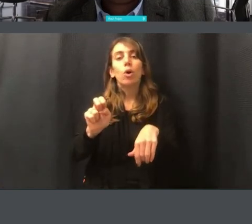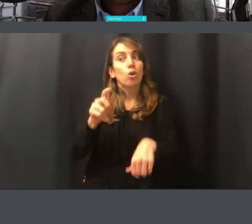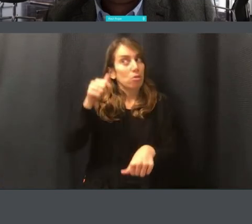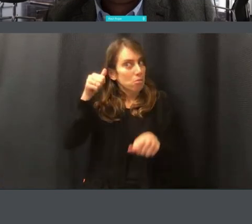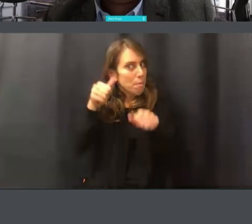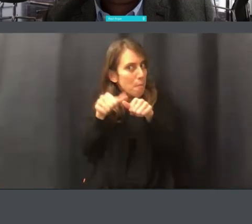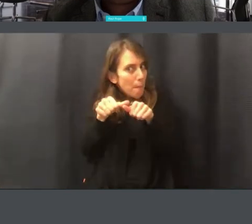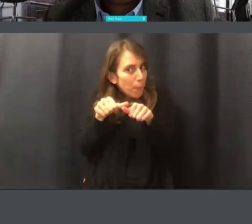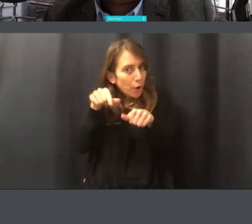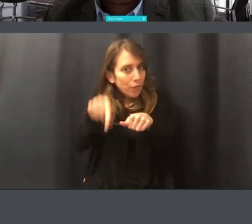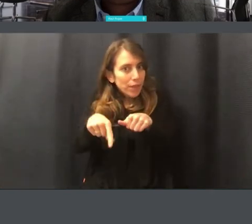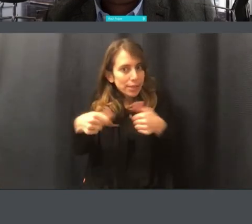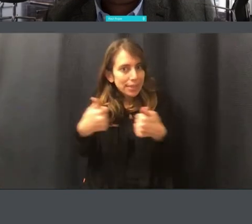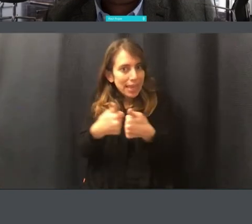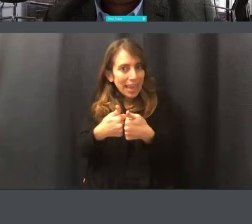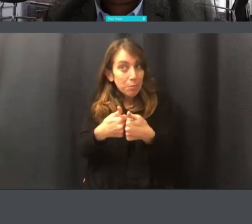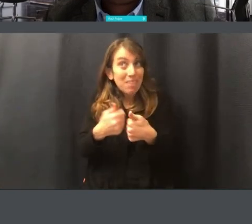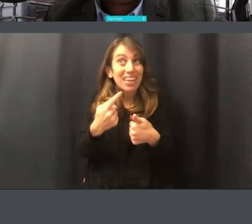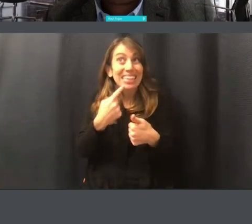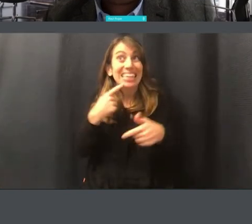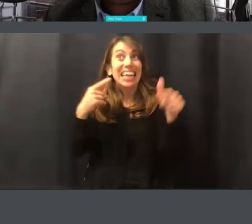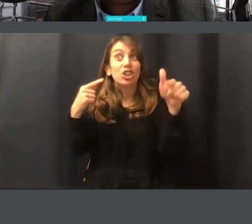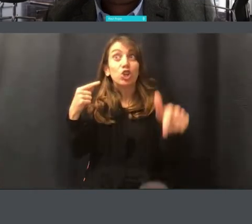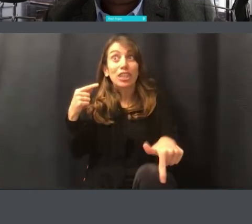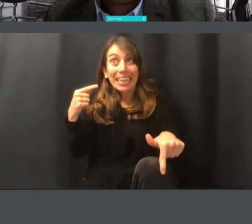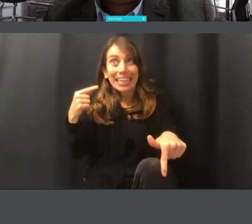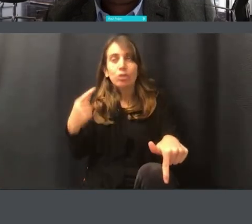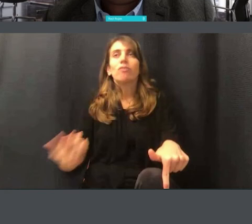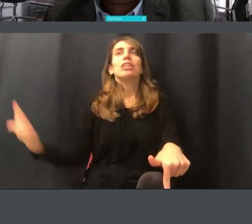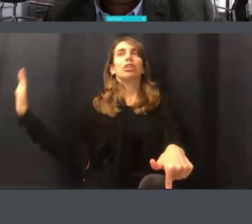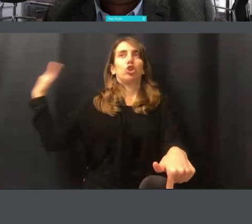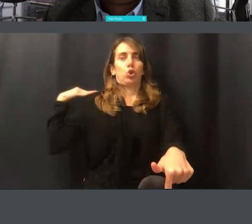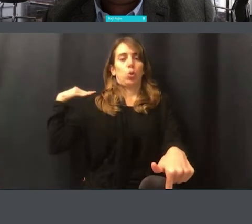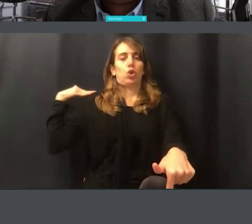Remember, in this game, when I say touch your knees, you touch your shoulders.